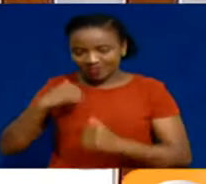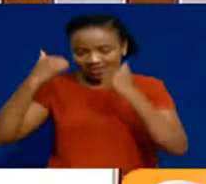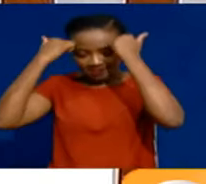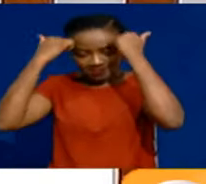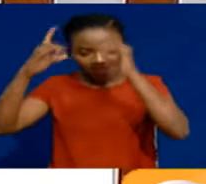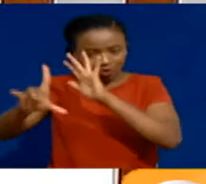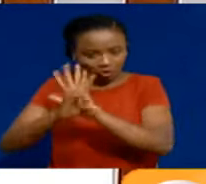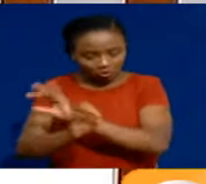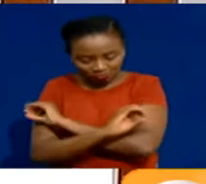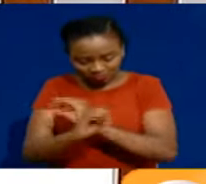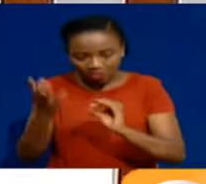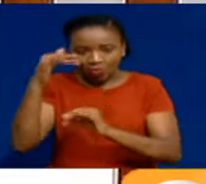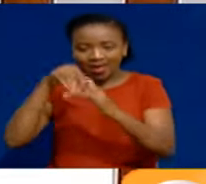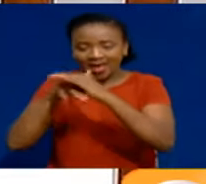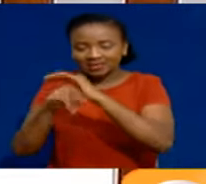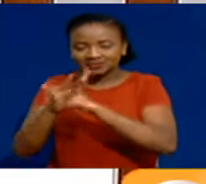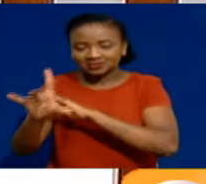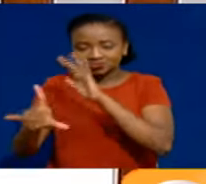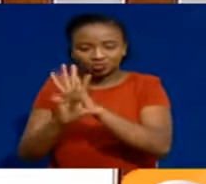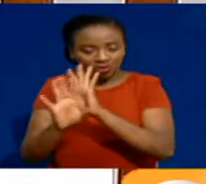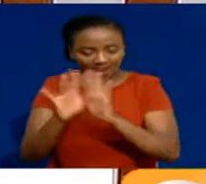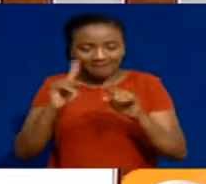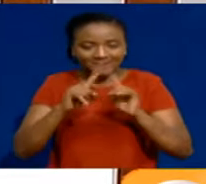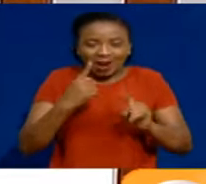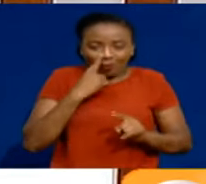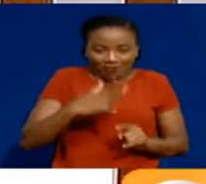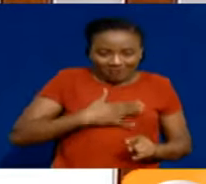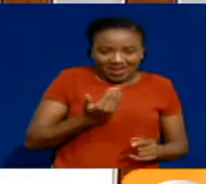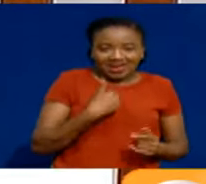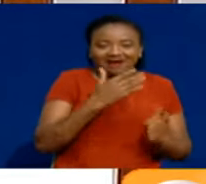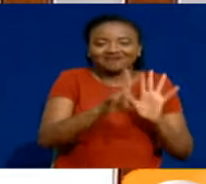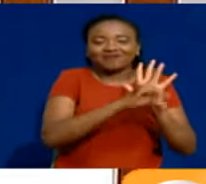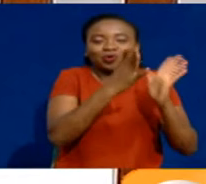or I didn't have an access to laws, I have lawyers in my house.